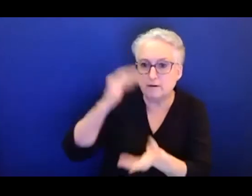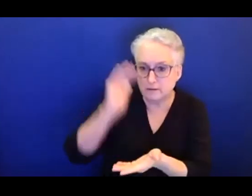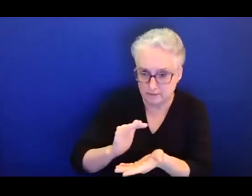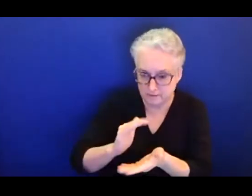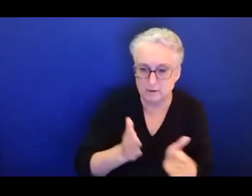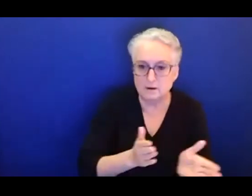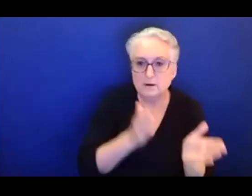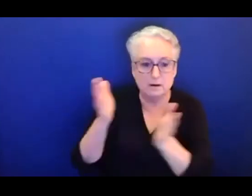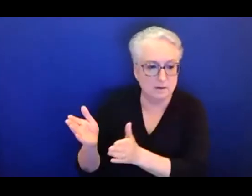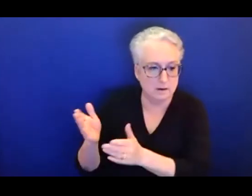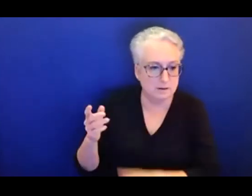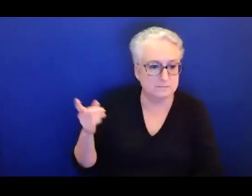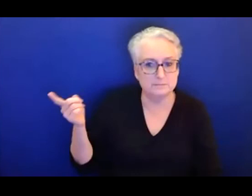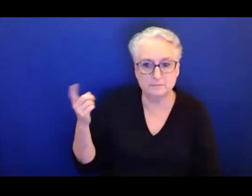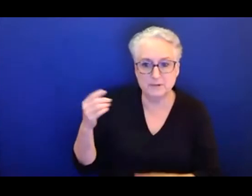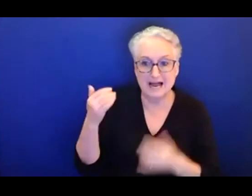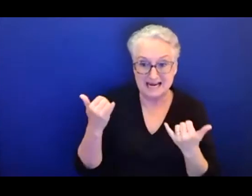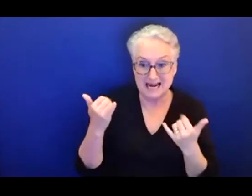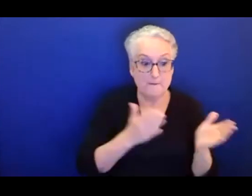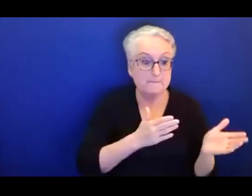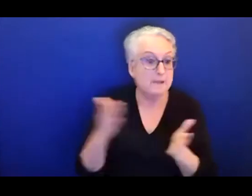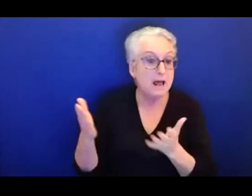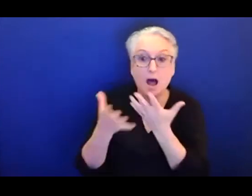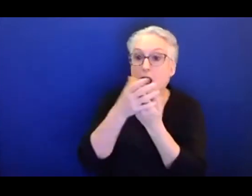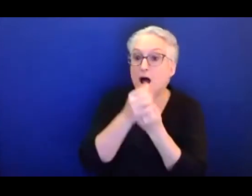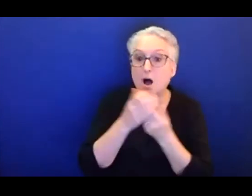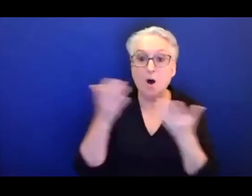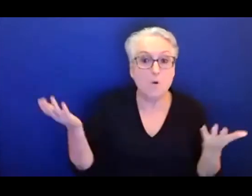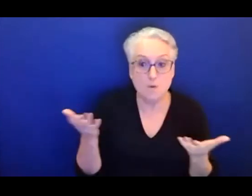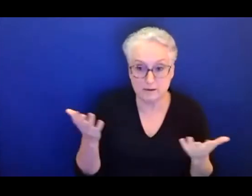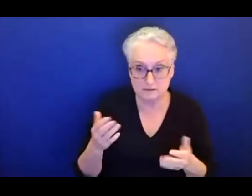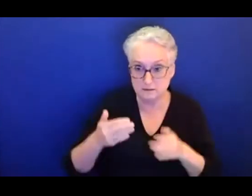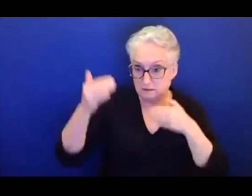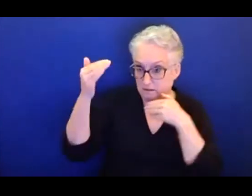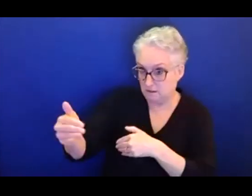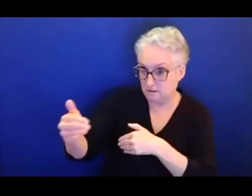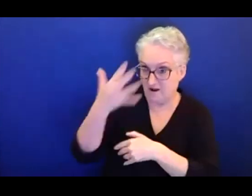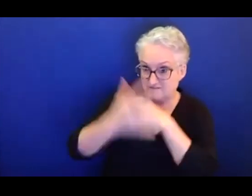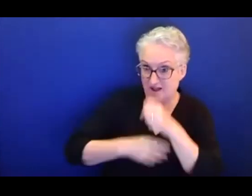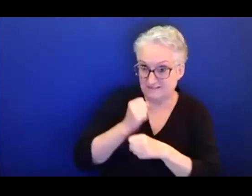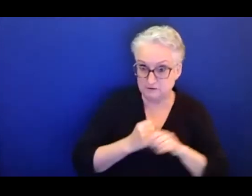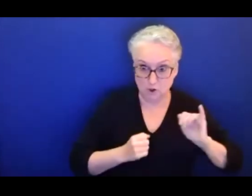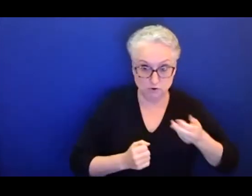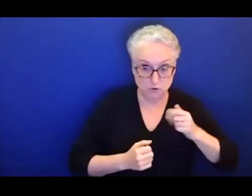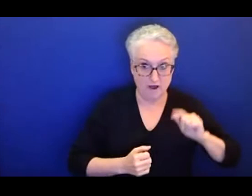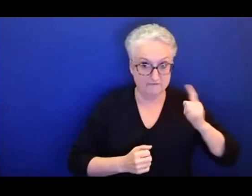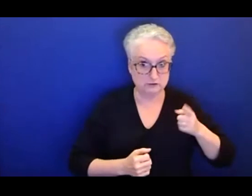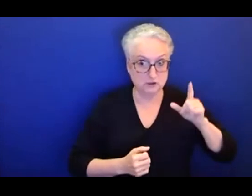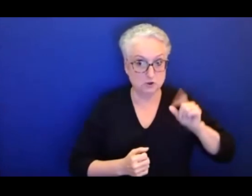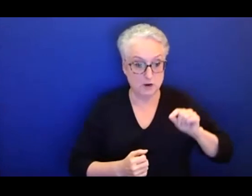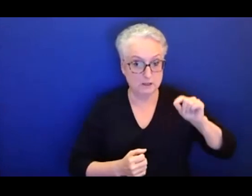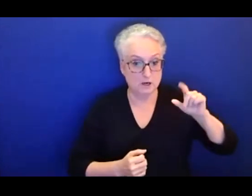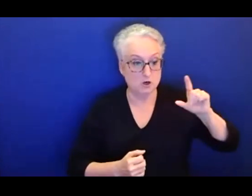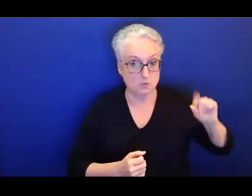The current consolidated plan covers a 5-year period from July 1st, 2020 through June 30th,